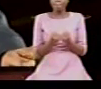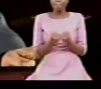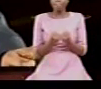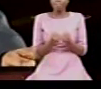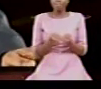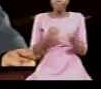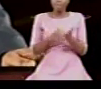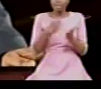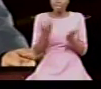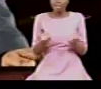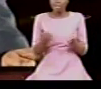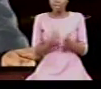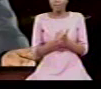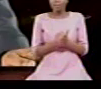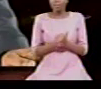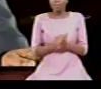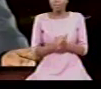here.